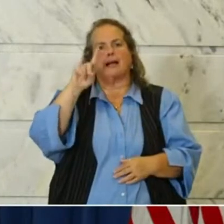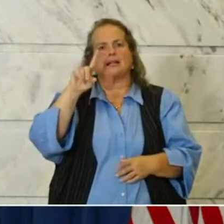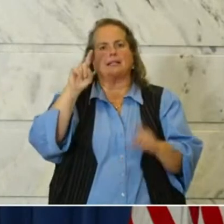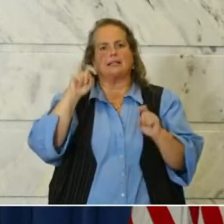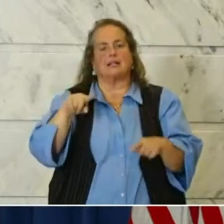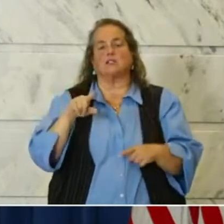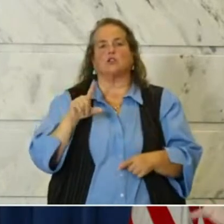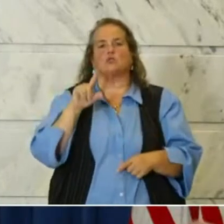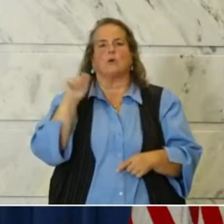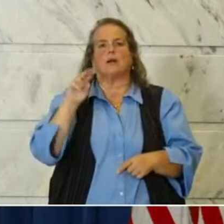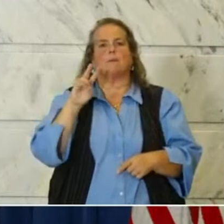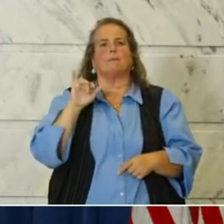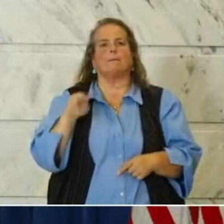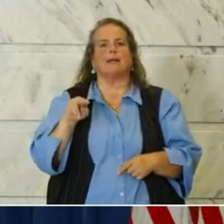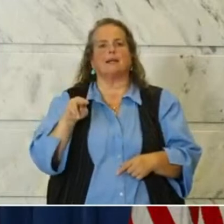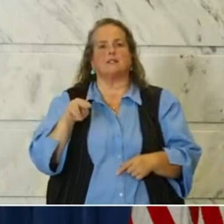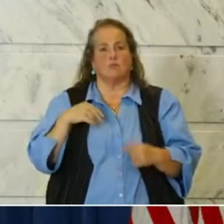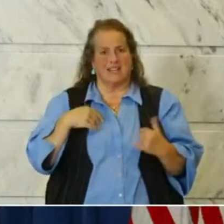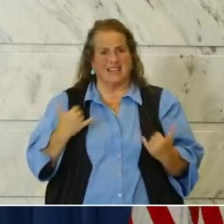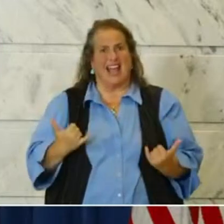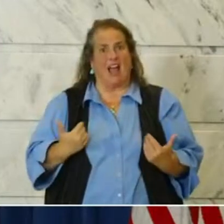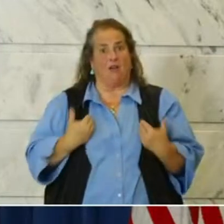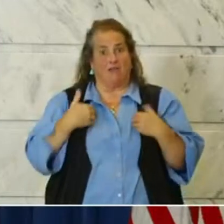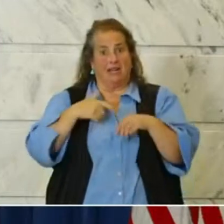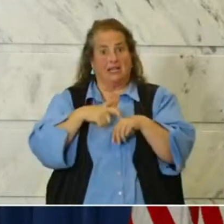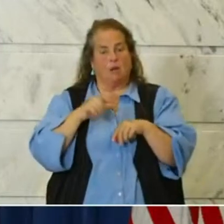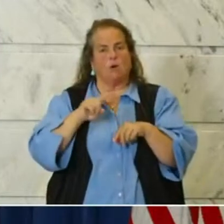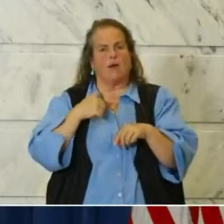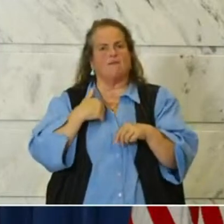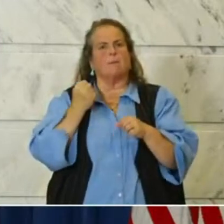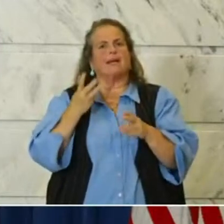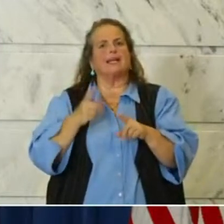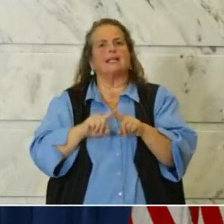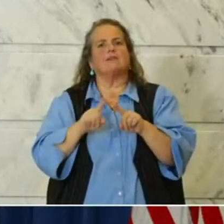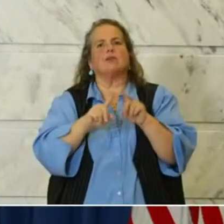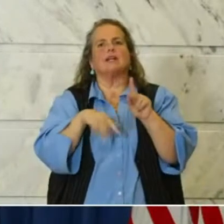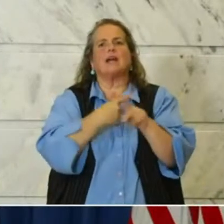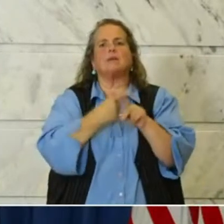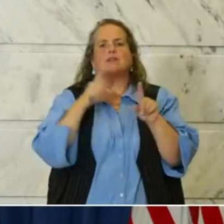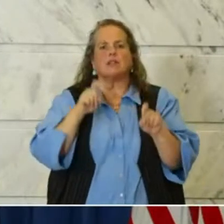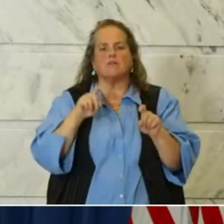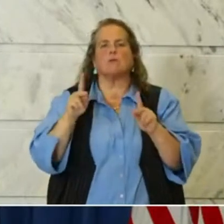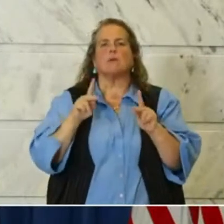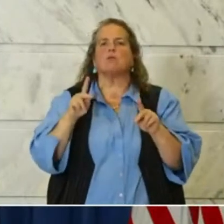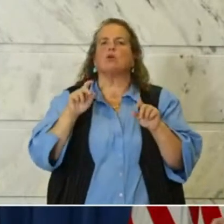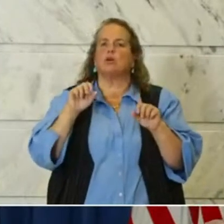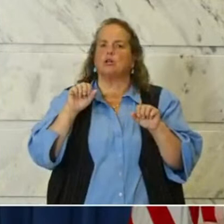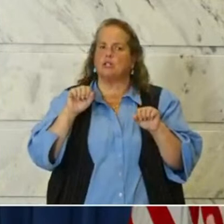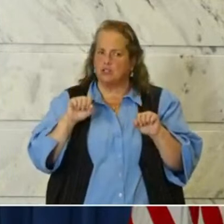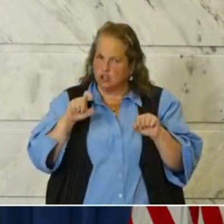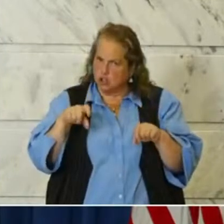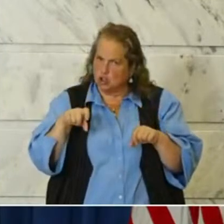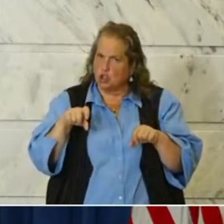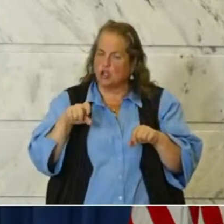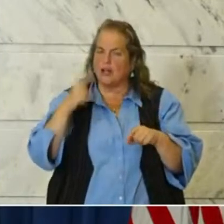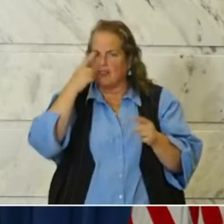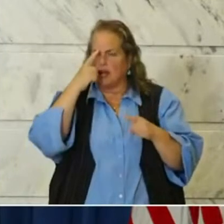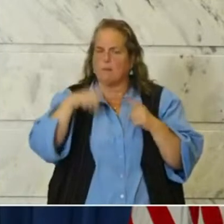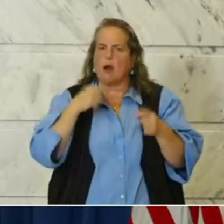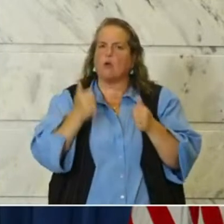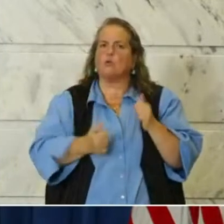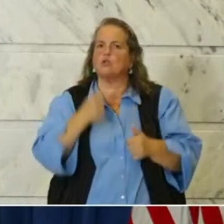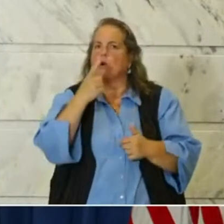minutes. We're now living in a time where there are so many different types of tests that people probably ought to really think about which one they want to